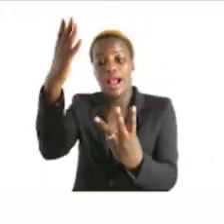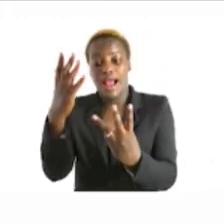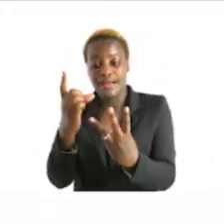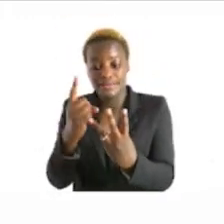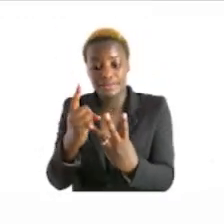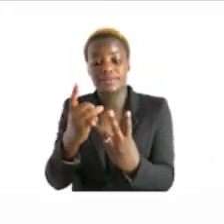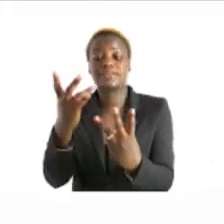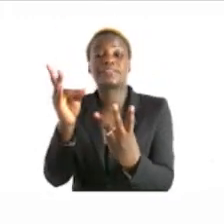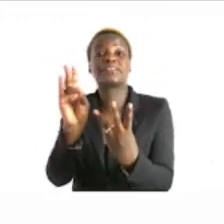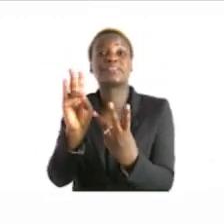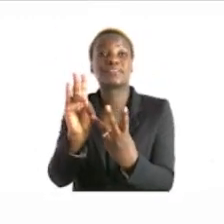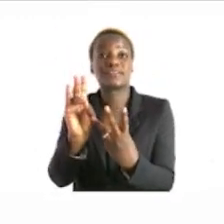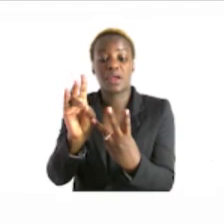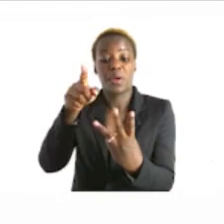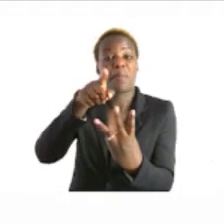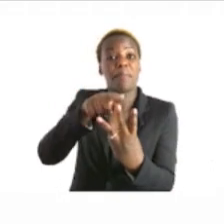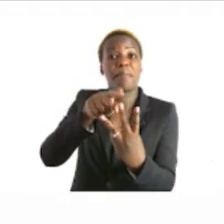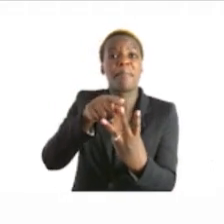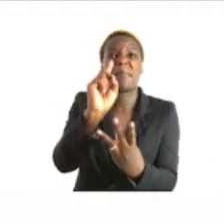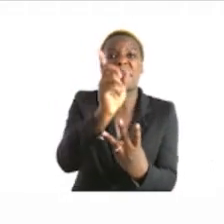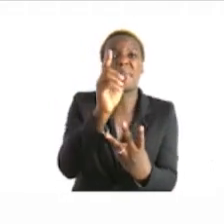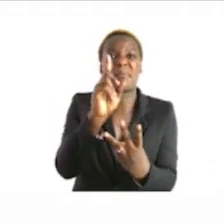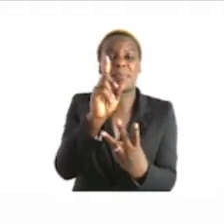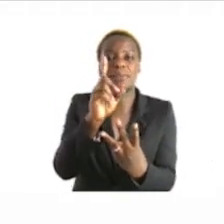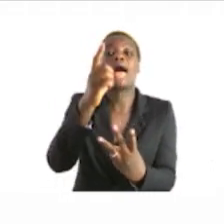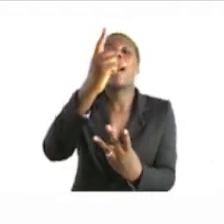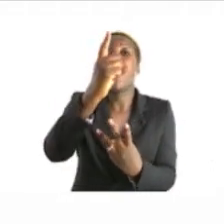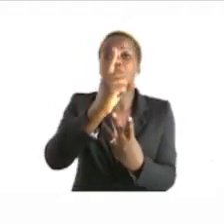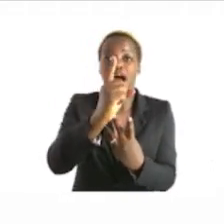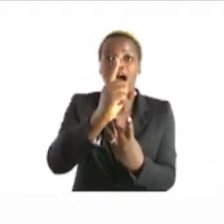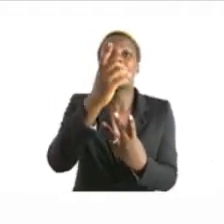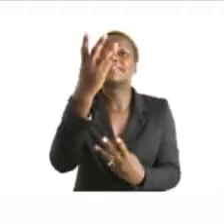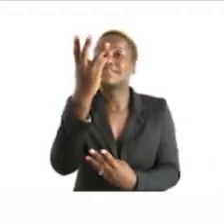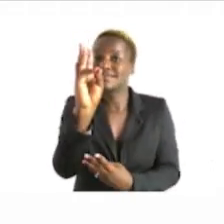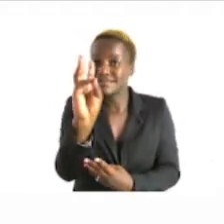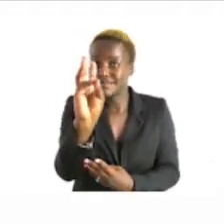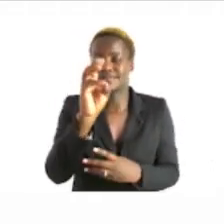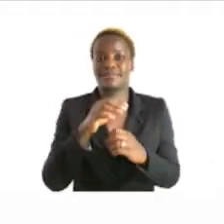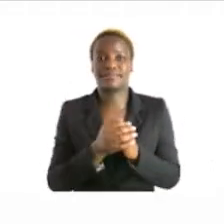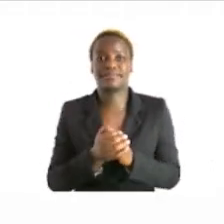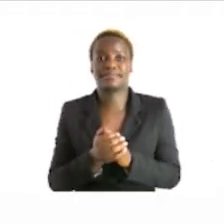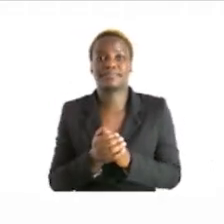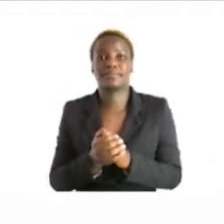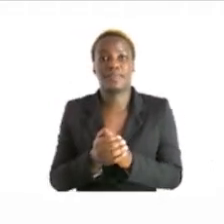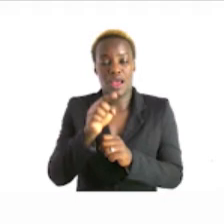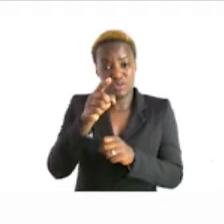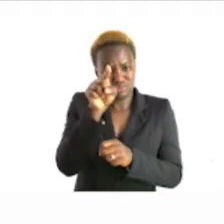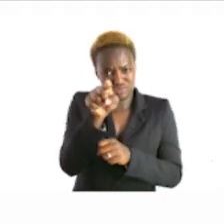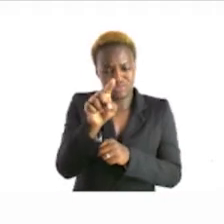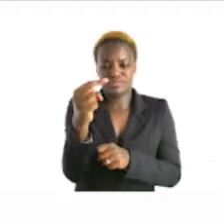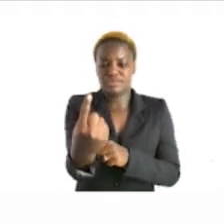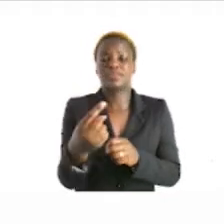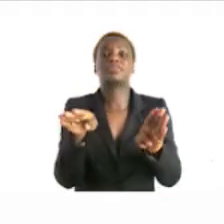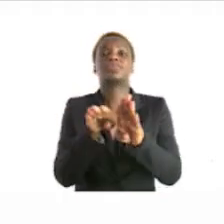there? Number 16. Very good. So I would like for you to do 1, 2, 3, 4